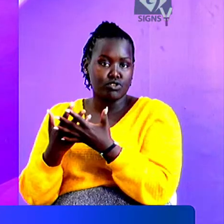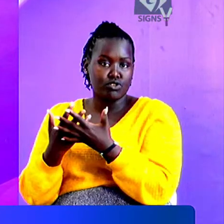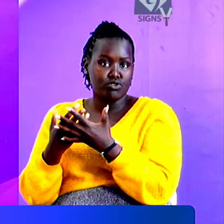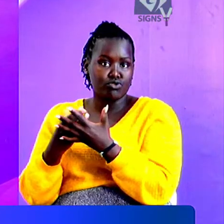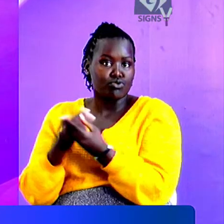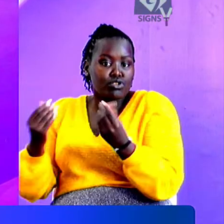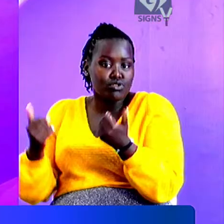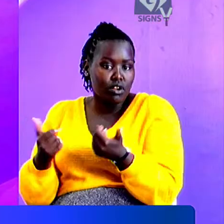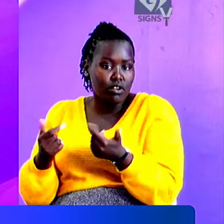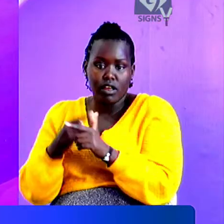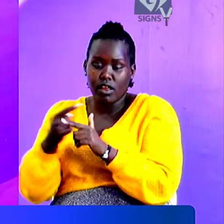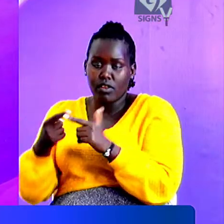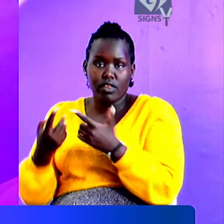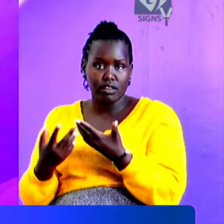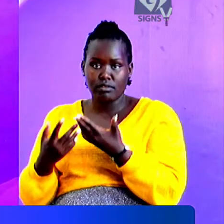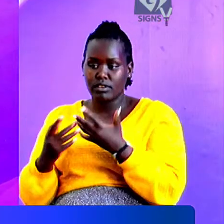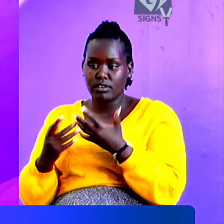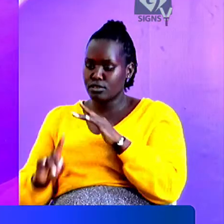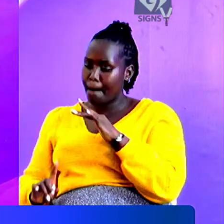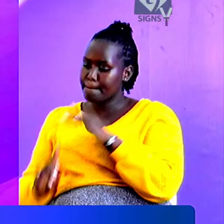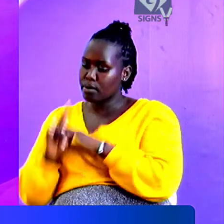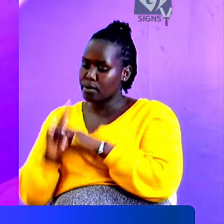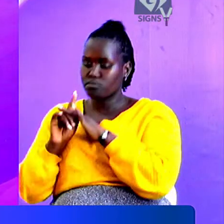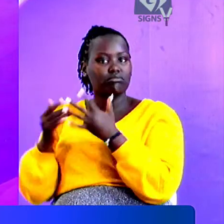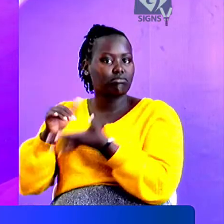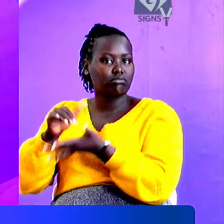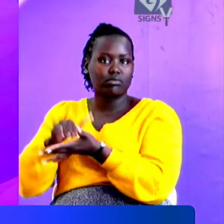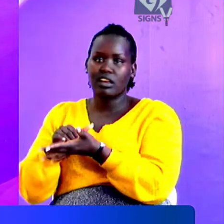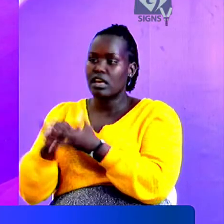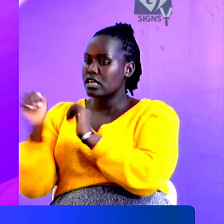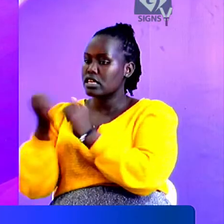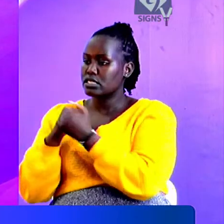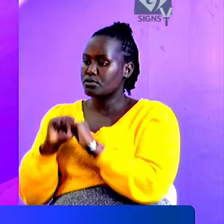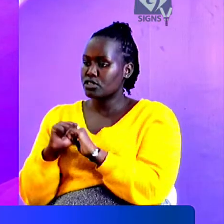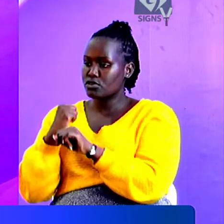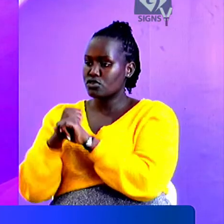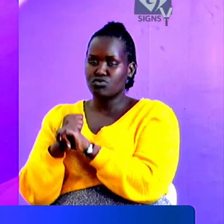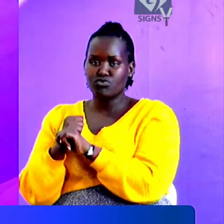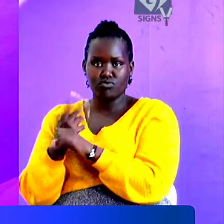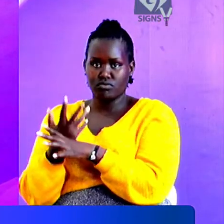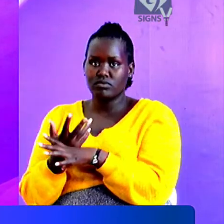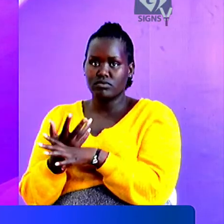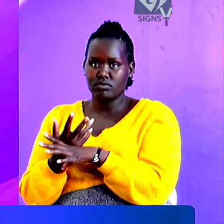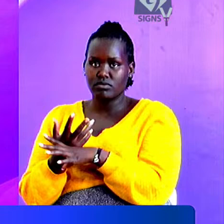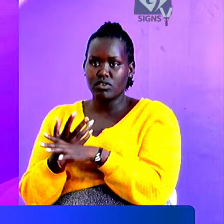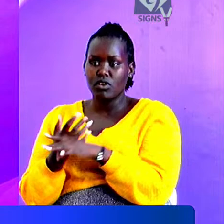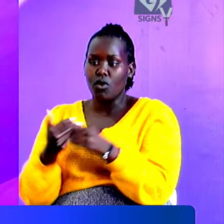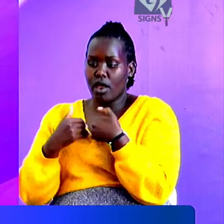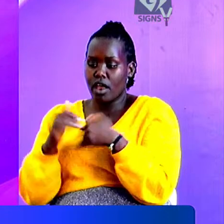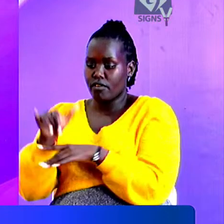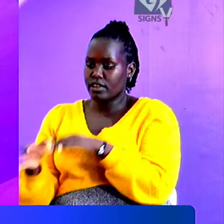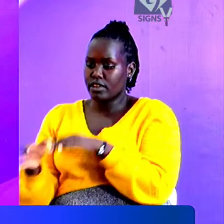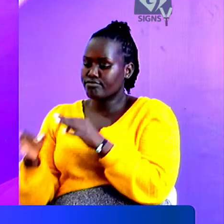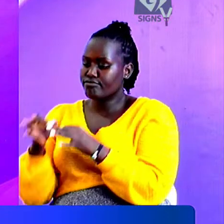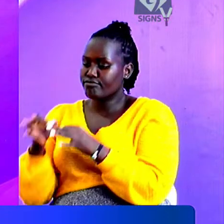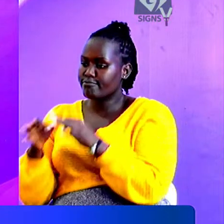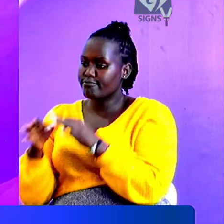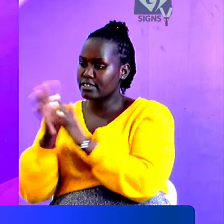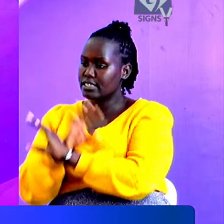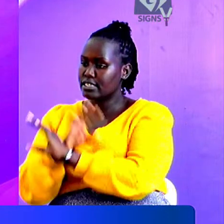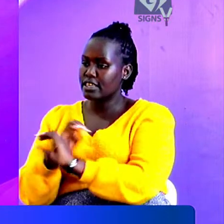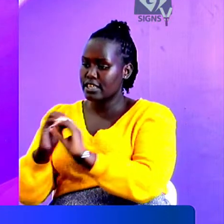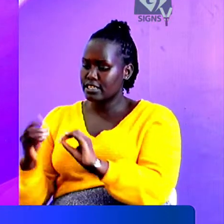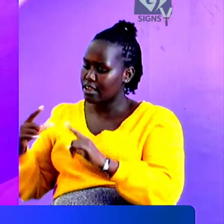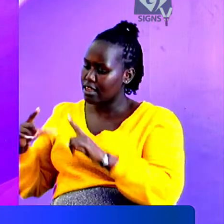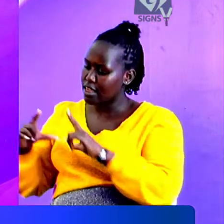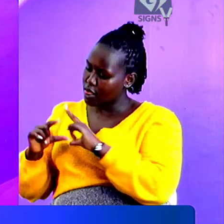erupts like magma. And we can't do anything about it. So we've had those injustices, those long time